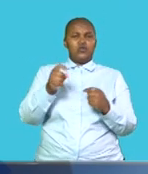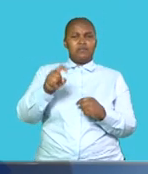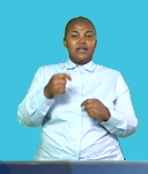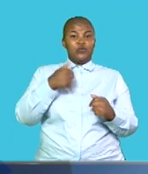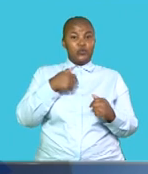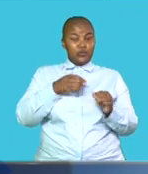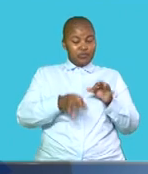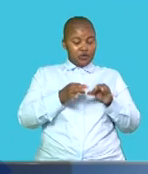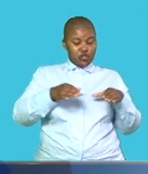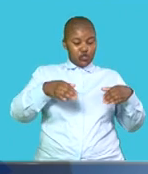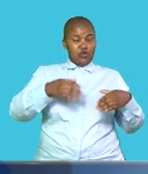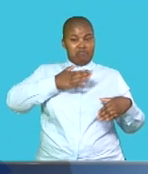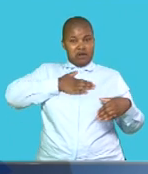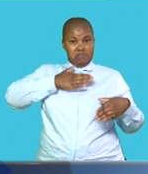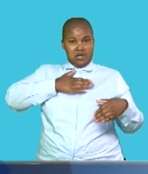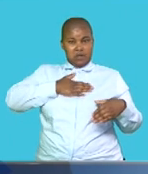for Change,